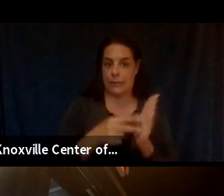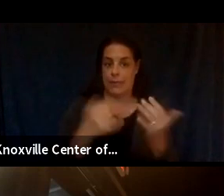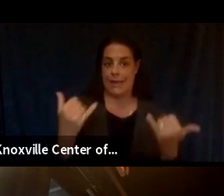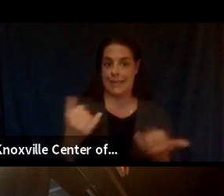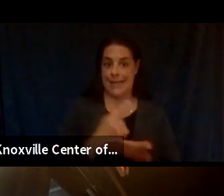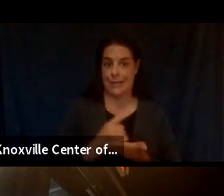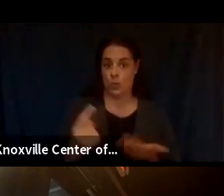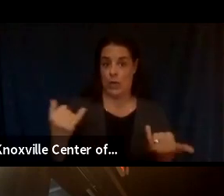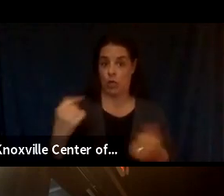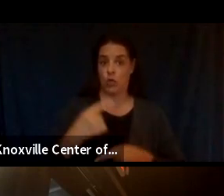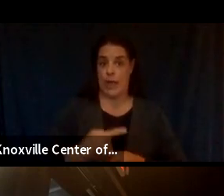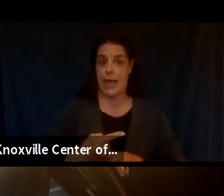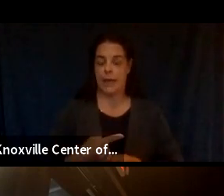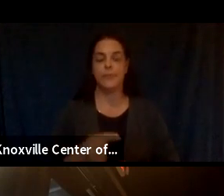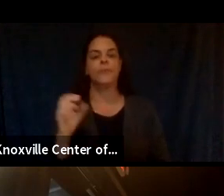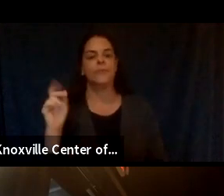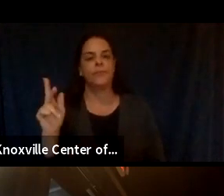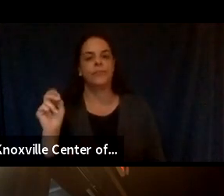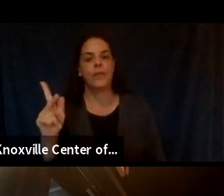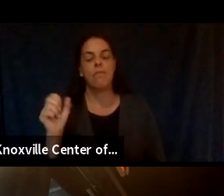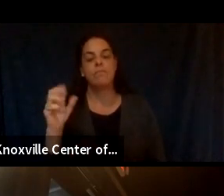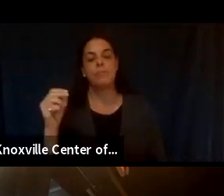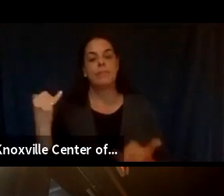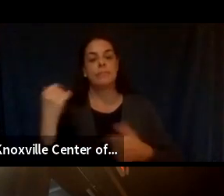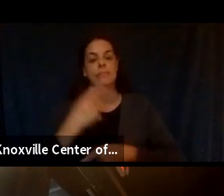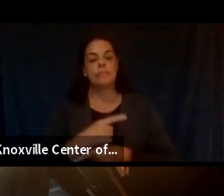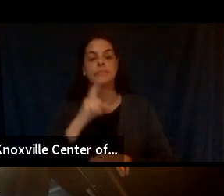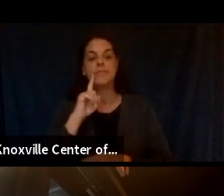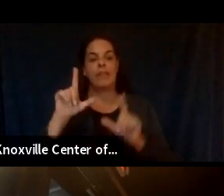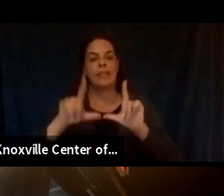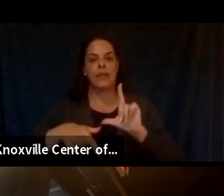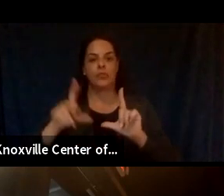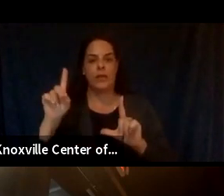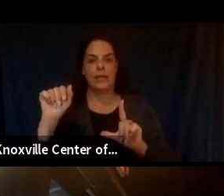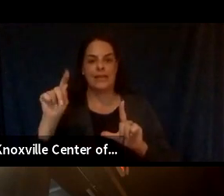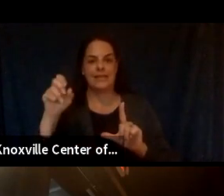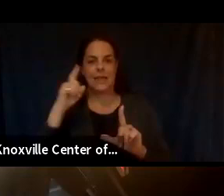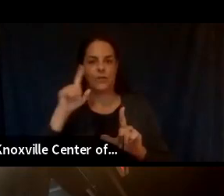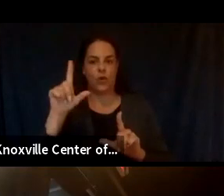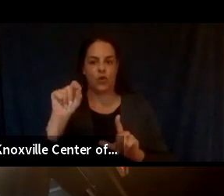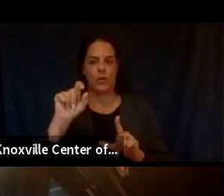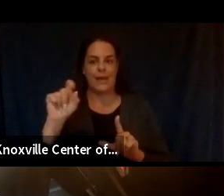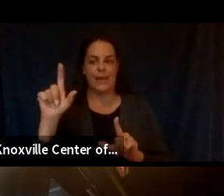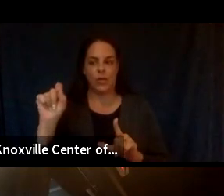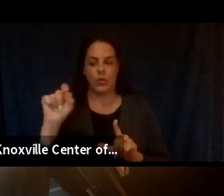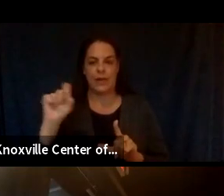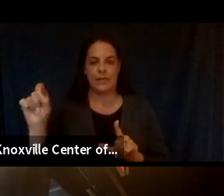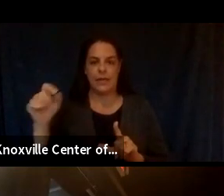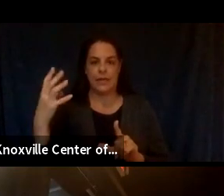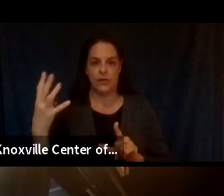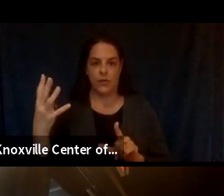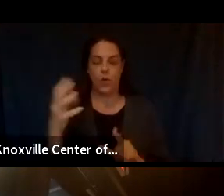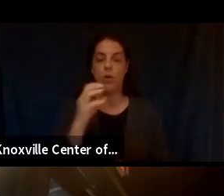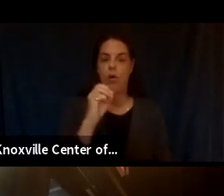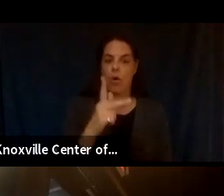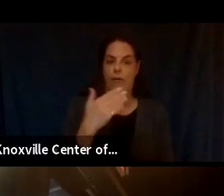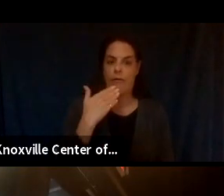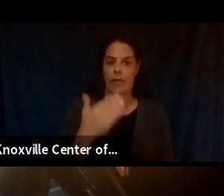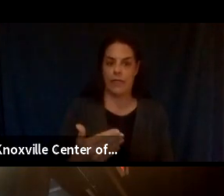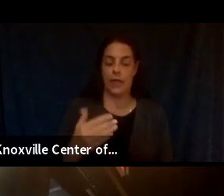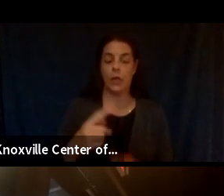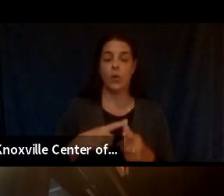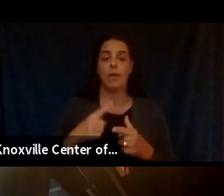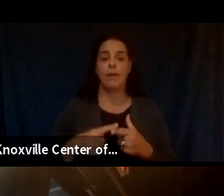Today's expiration. Okay. So today's is the expiration date of 2020-4. Okay, thank you. And then